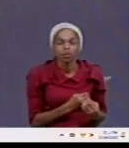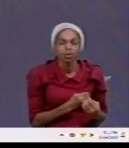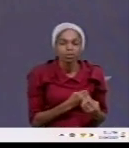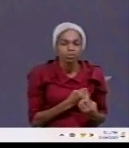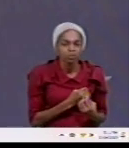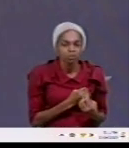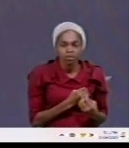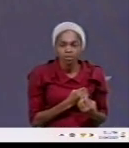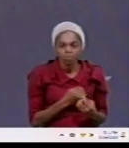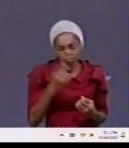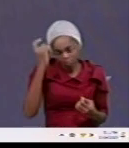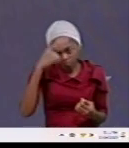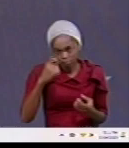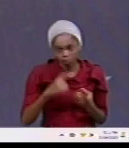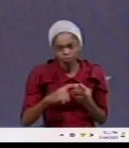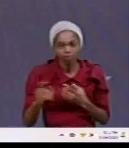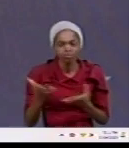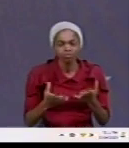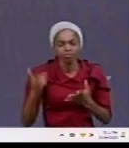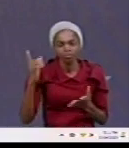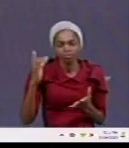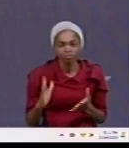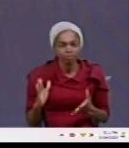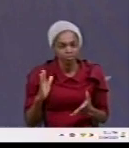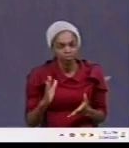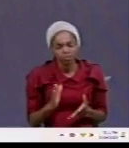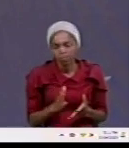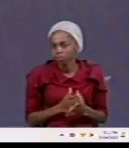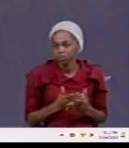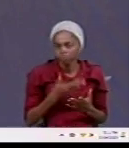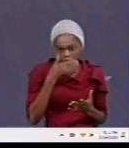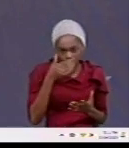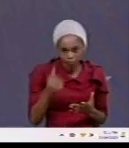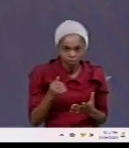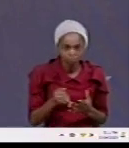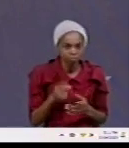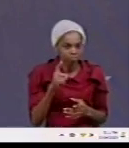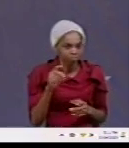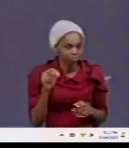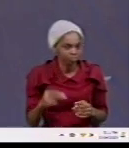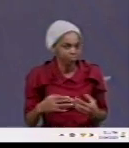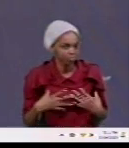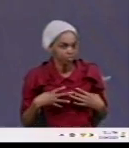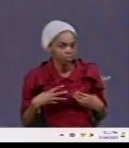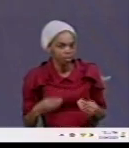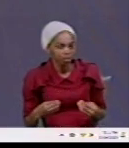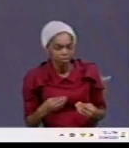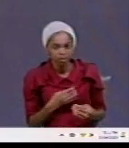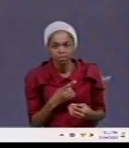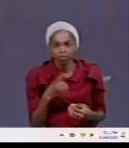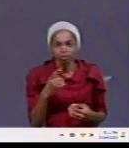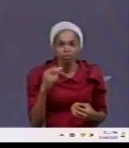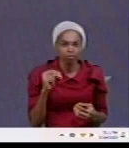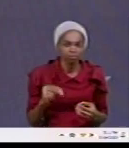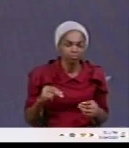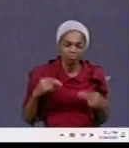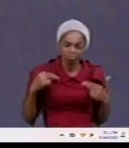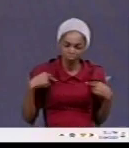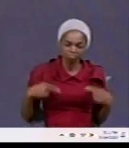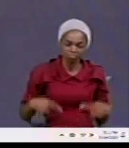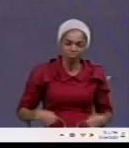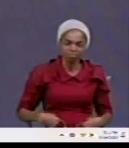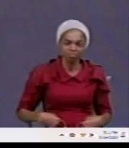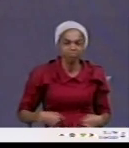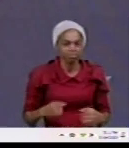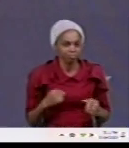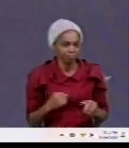God, and there is challenge about your health, pray. The Lord will give you health, will give you strength, will give